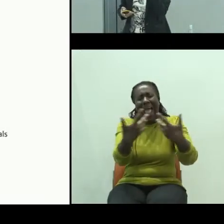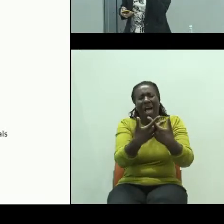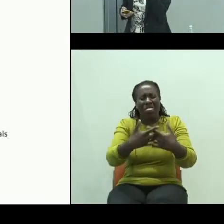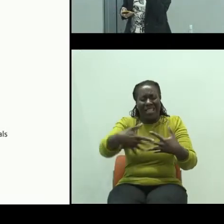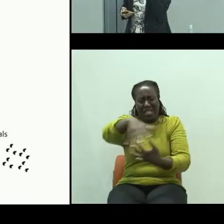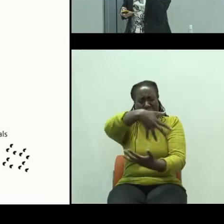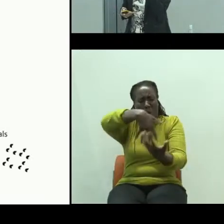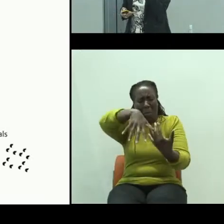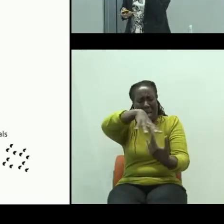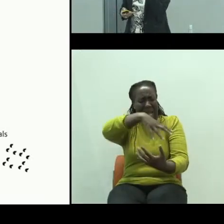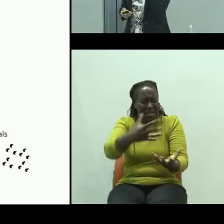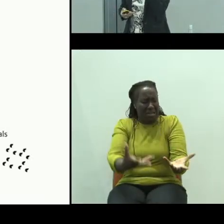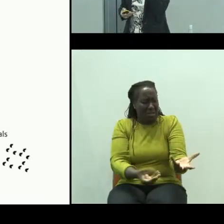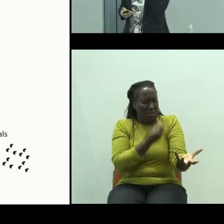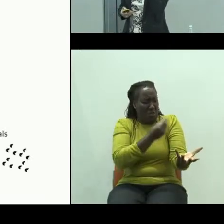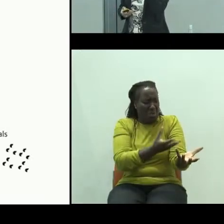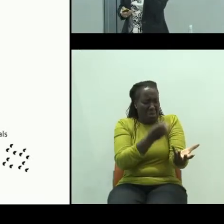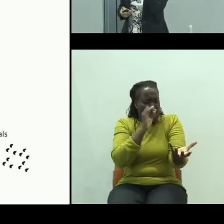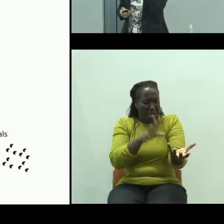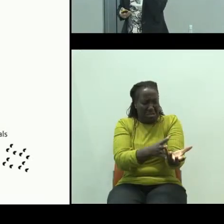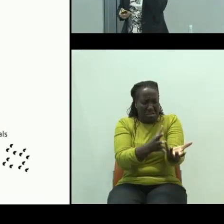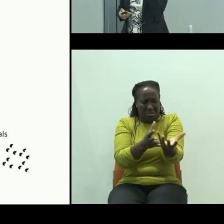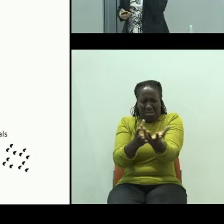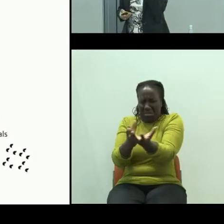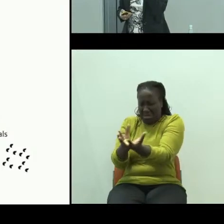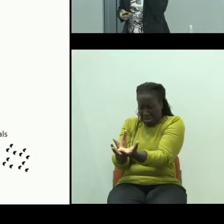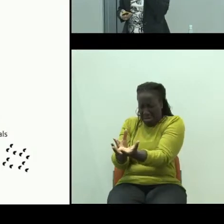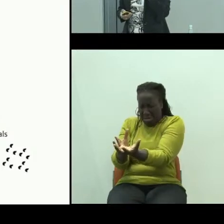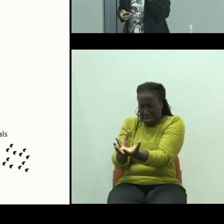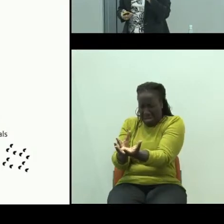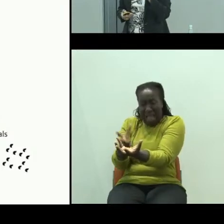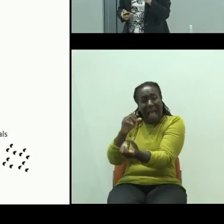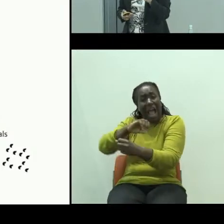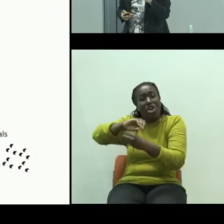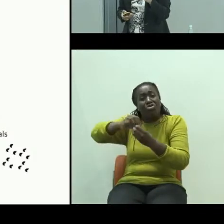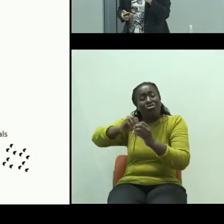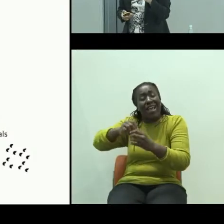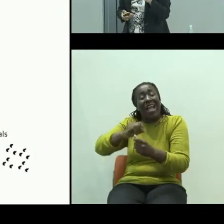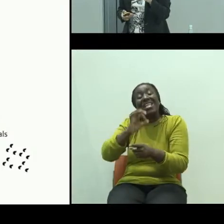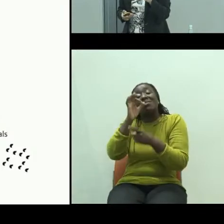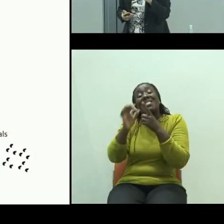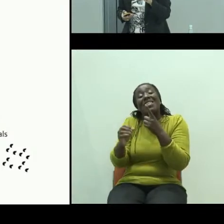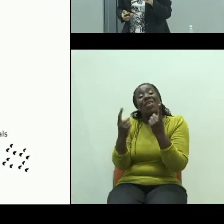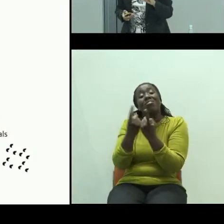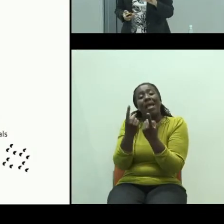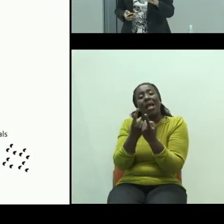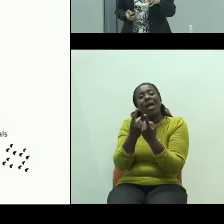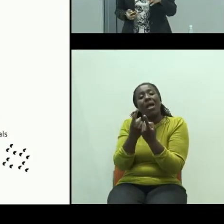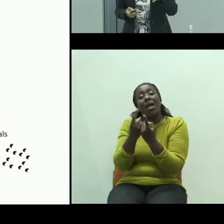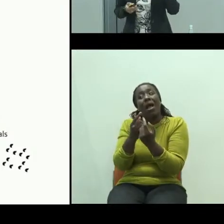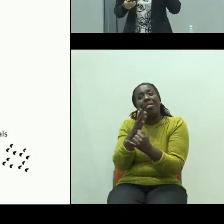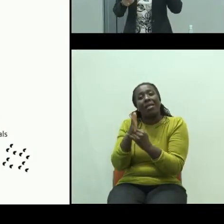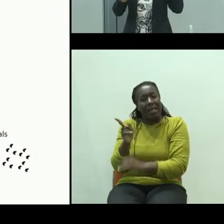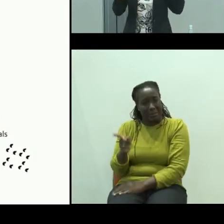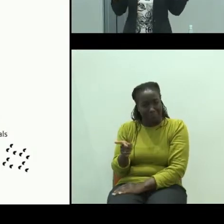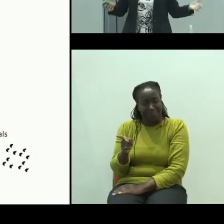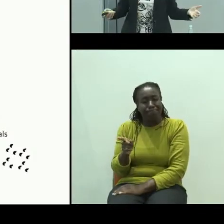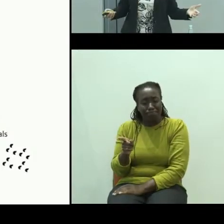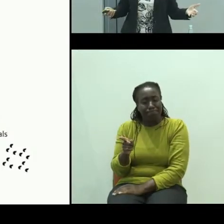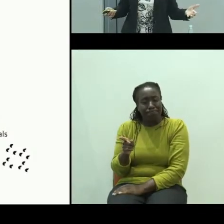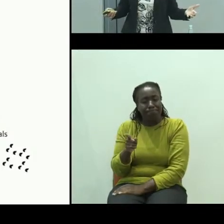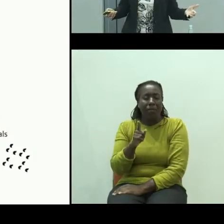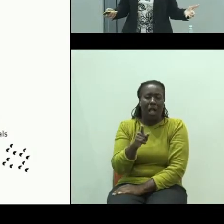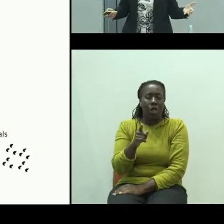complicated mixture and get a very specific product that comes out of the end of it? Okay? And as